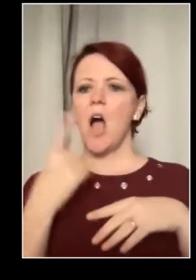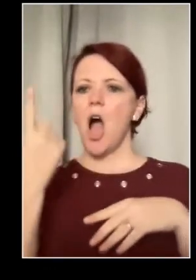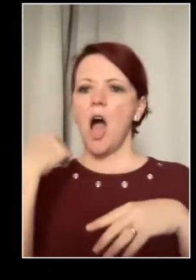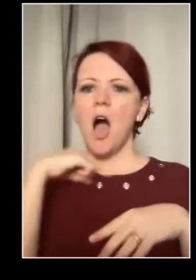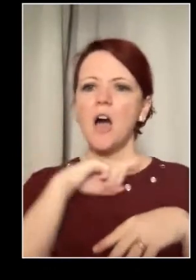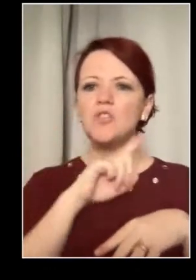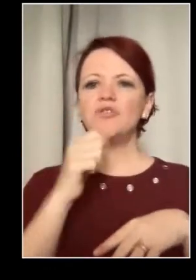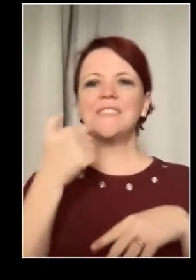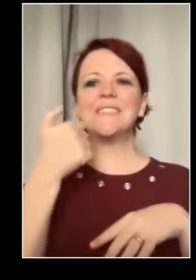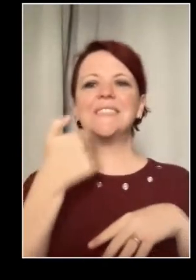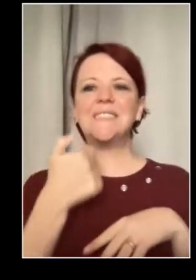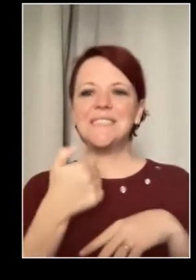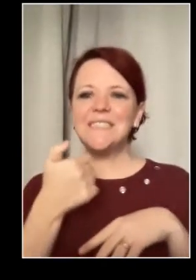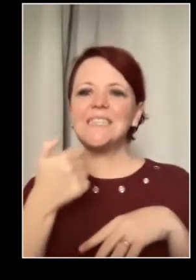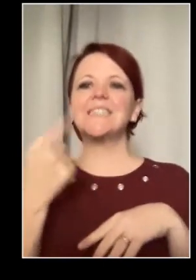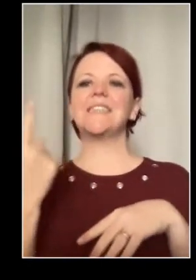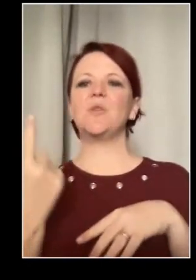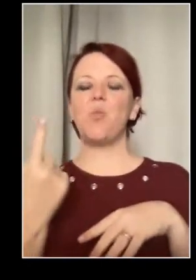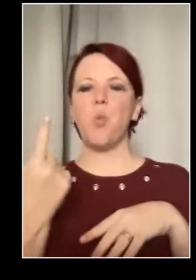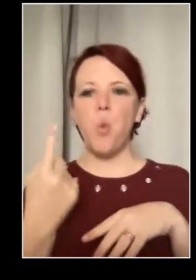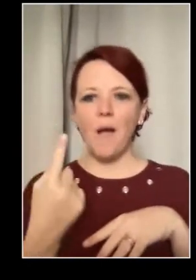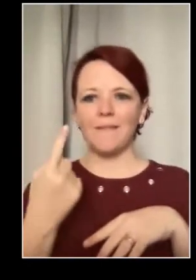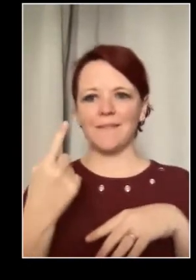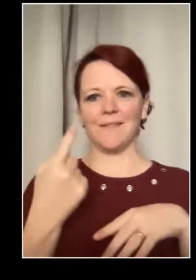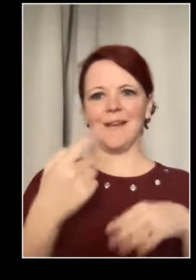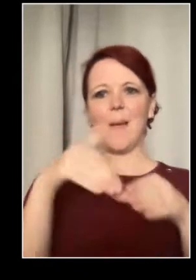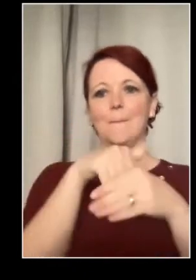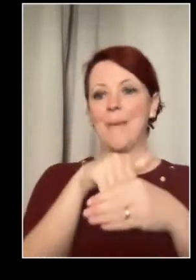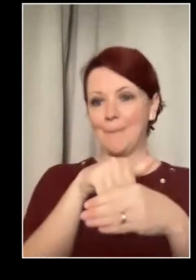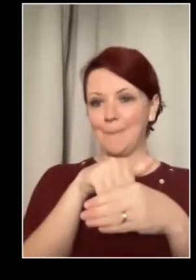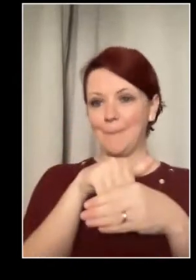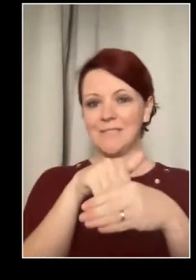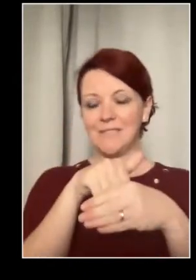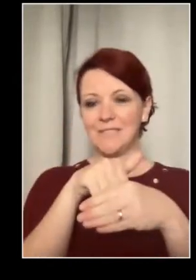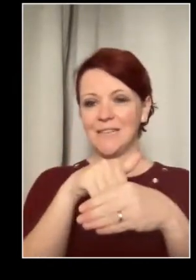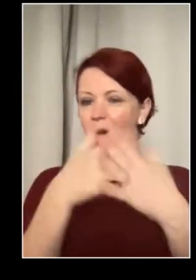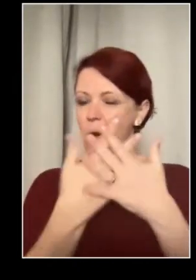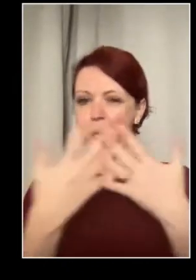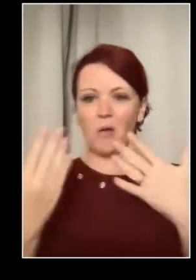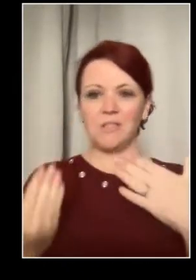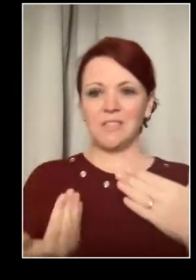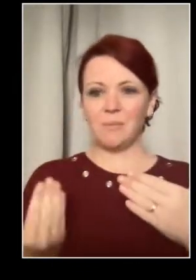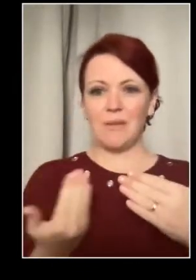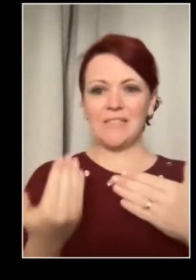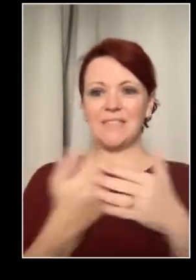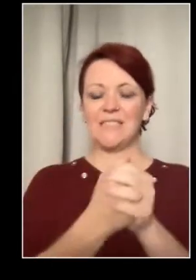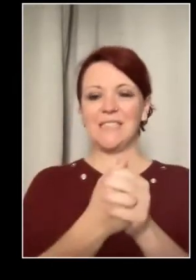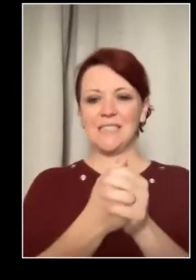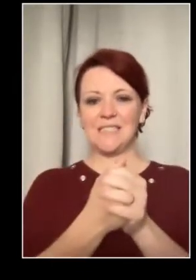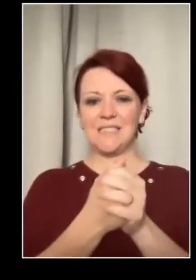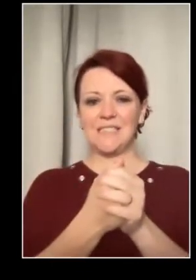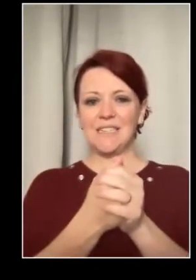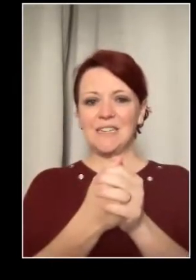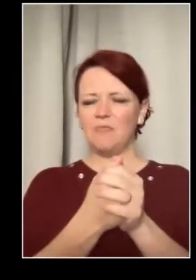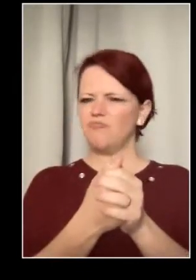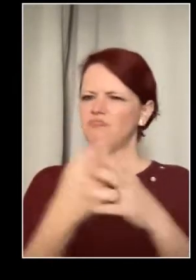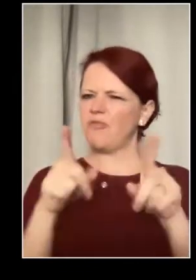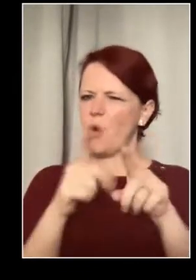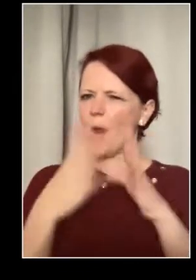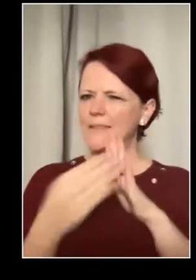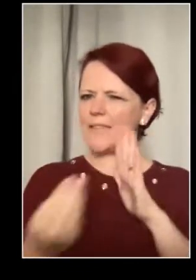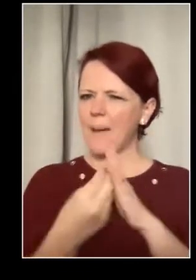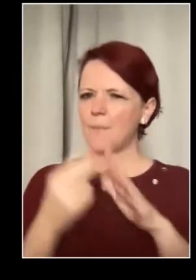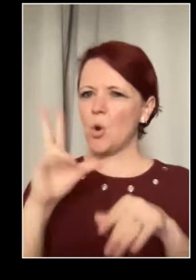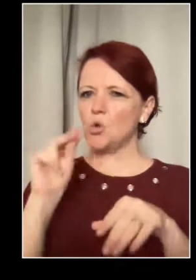employers and 72 young apprentices. A few of our successes in the last 12 months include our chair, Neil Weller,